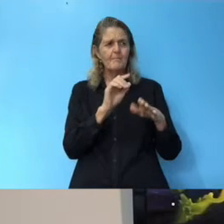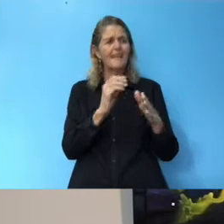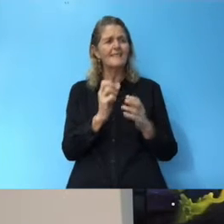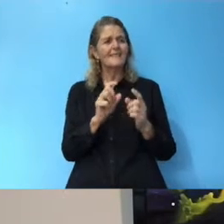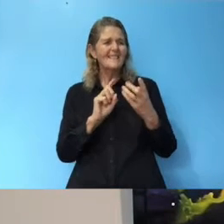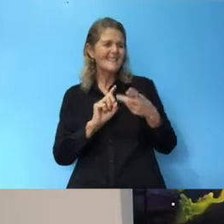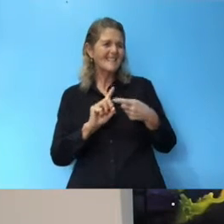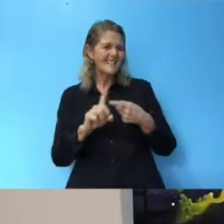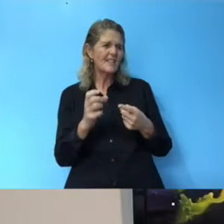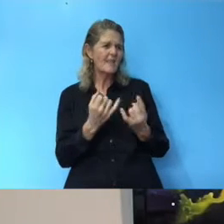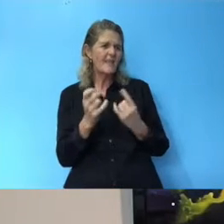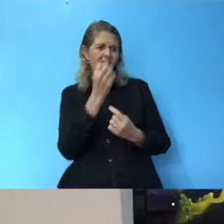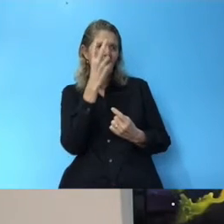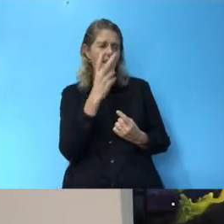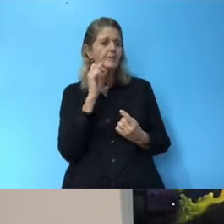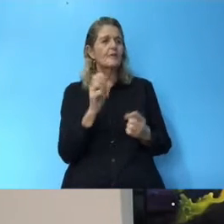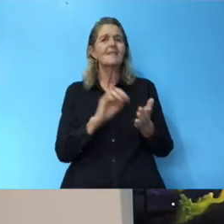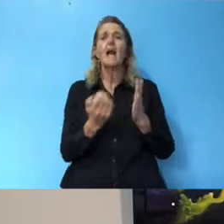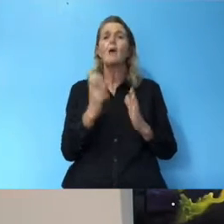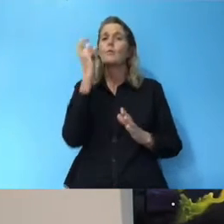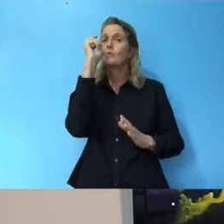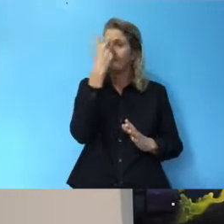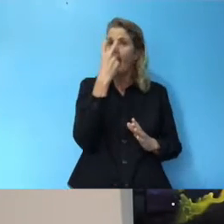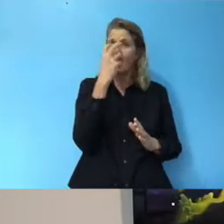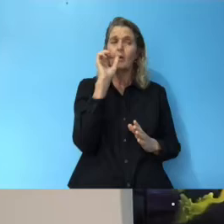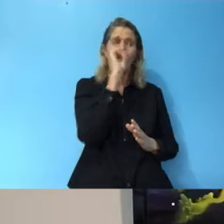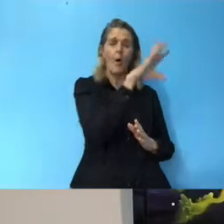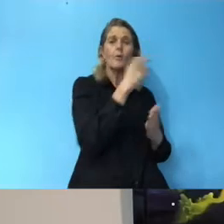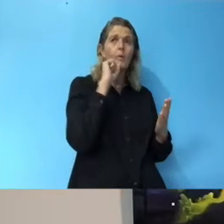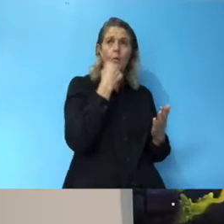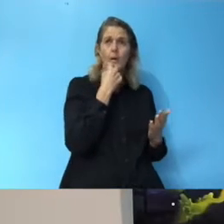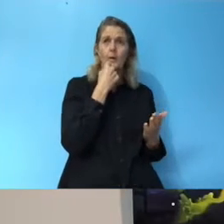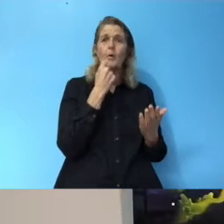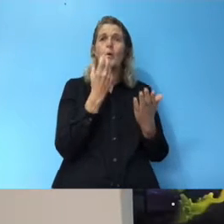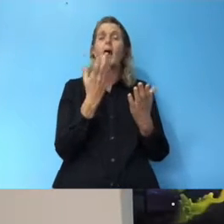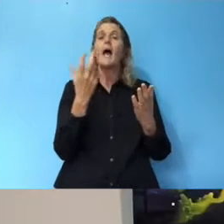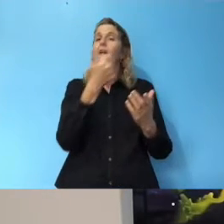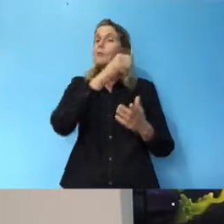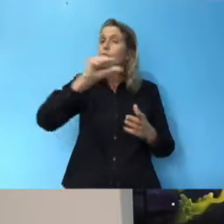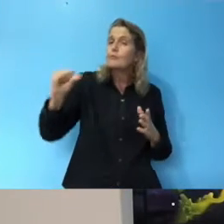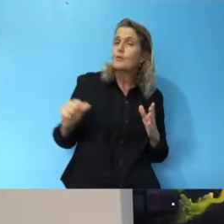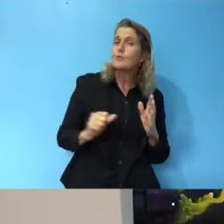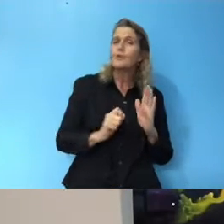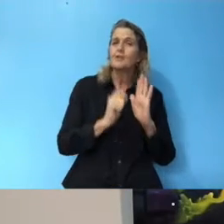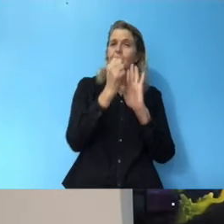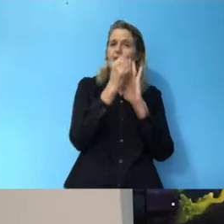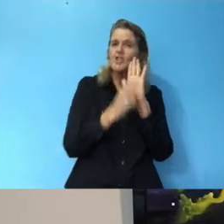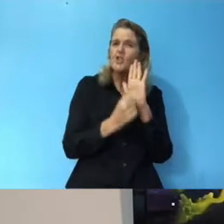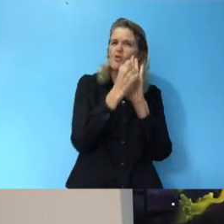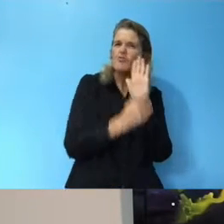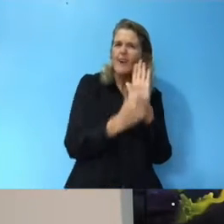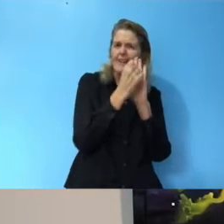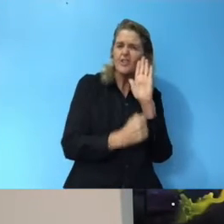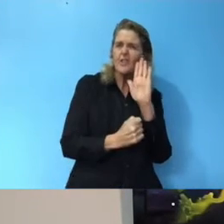the scratching back into the techniques that we did with our with one of the layering abstract sessions we did earlier. And